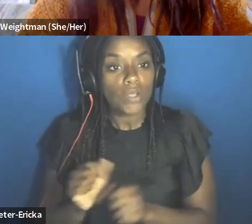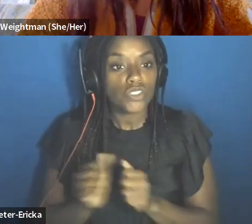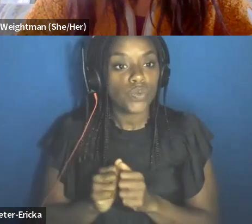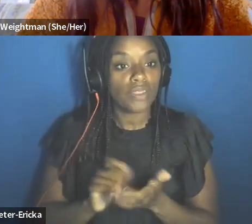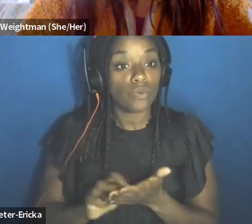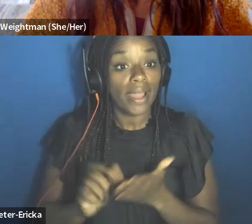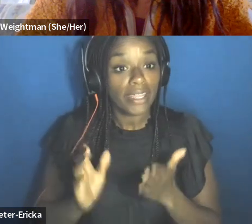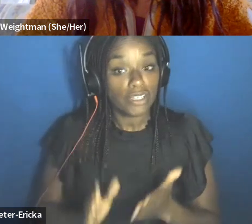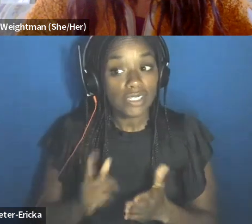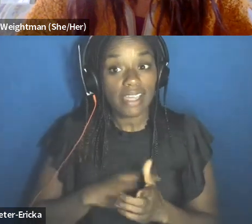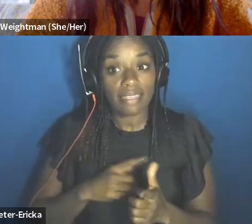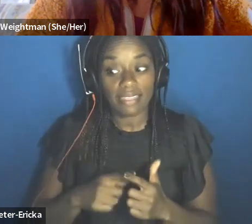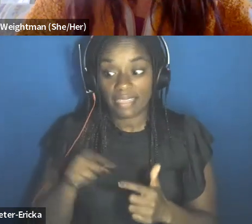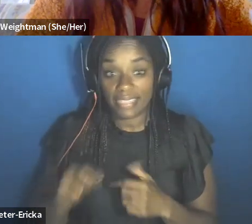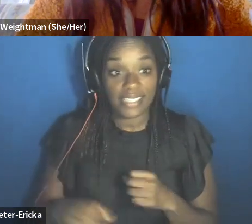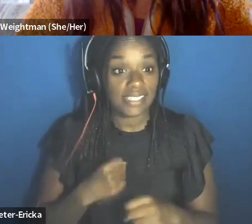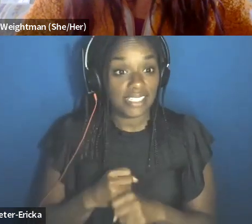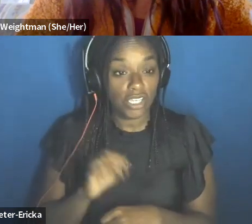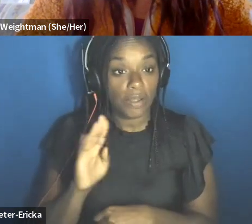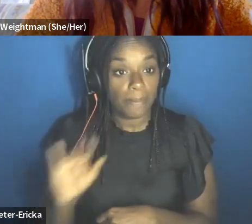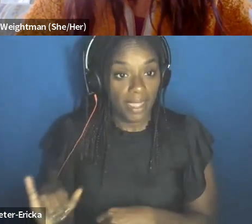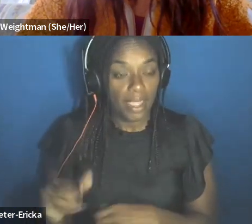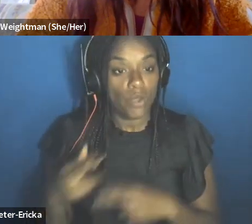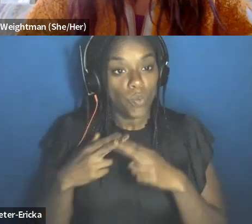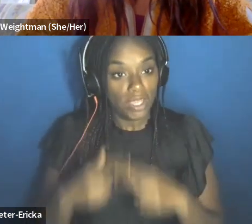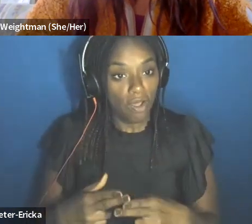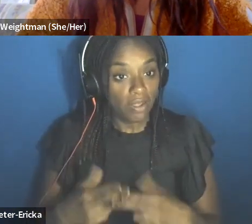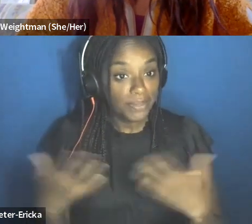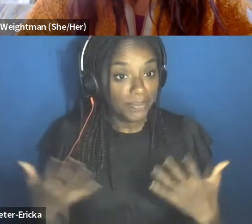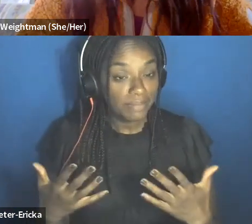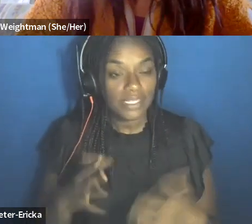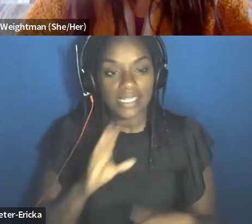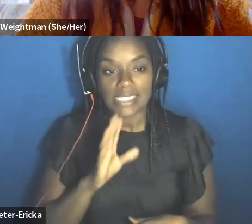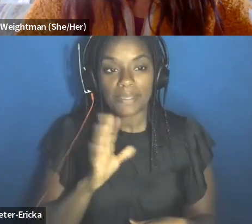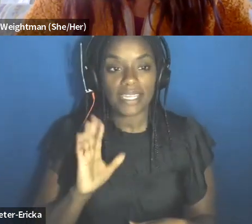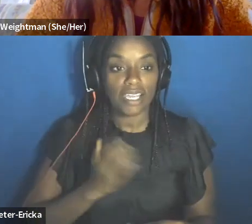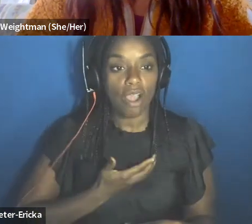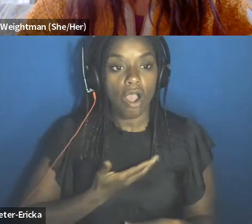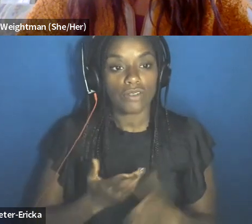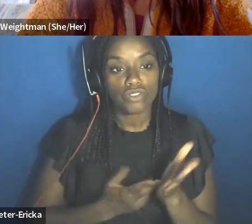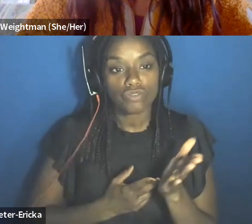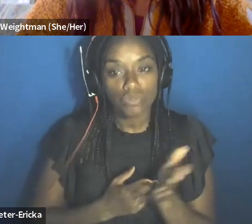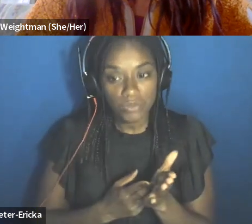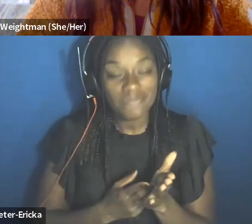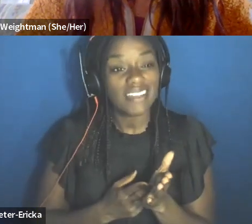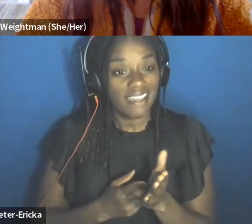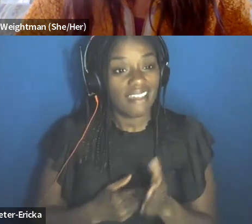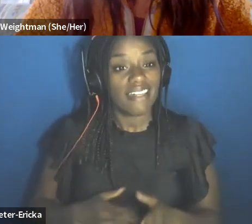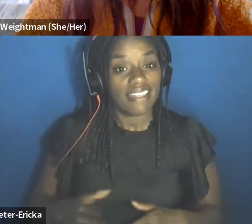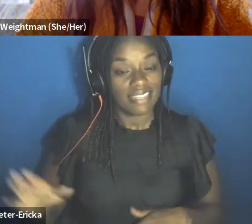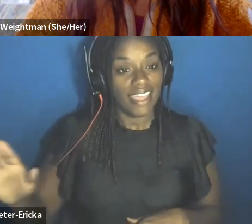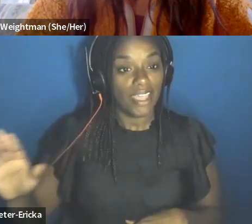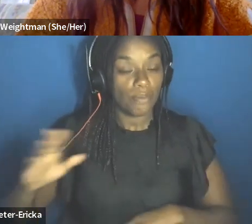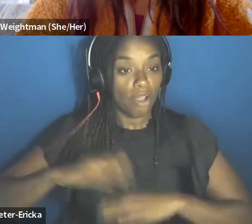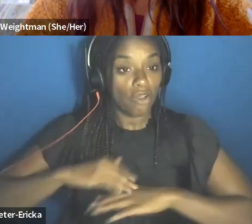in May of this year, we called it Speaking Our Truth, and we had them perform it on stage. We found an accessible venue in our